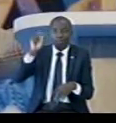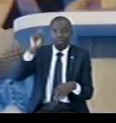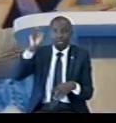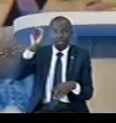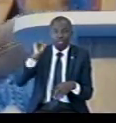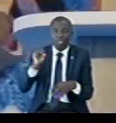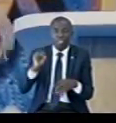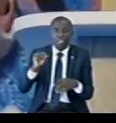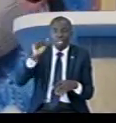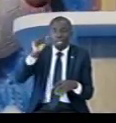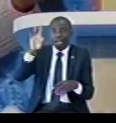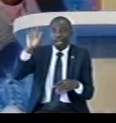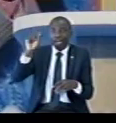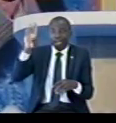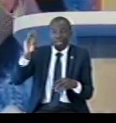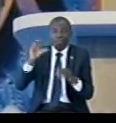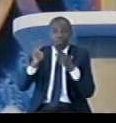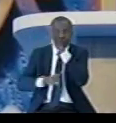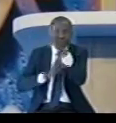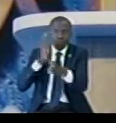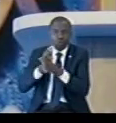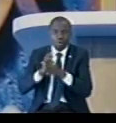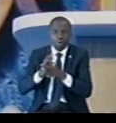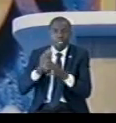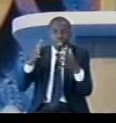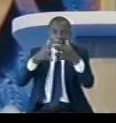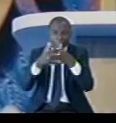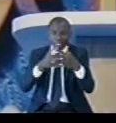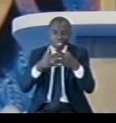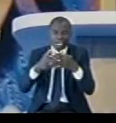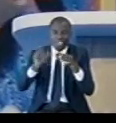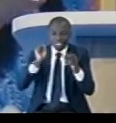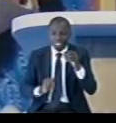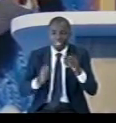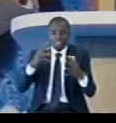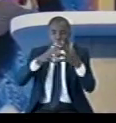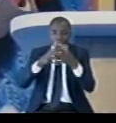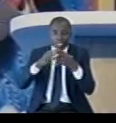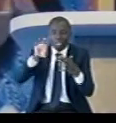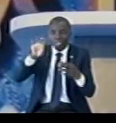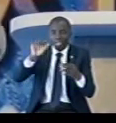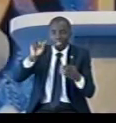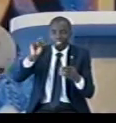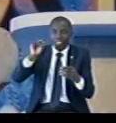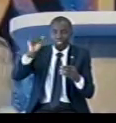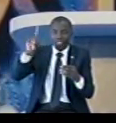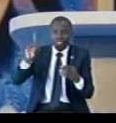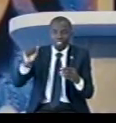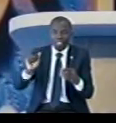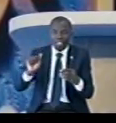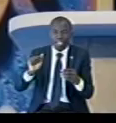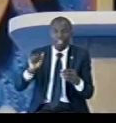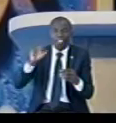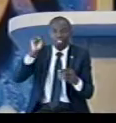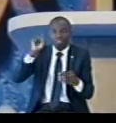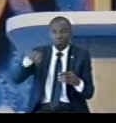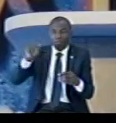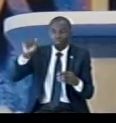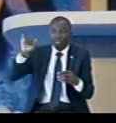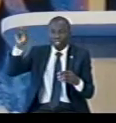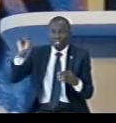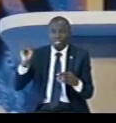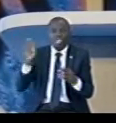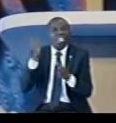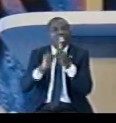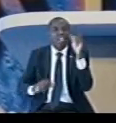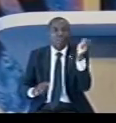Arab world, America, South America, Canada, Europe, Spain, everywhere,